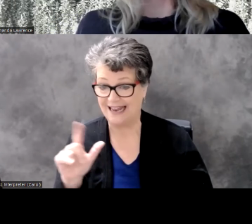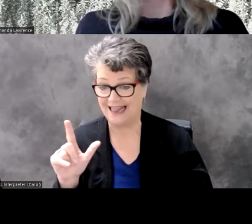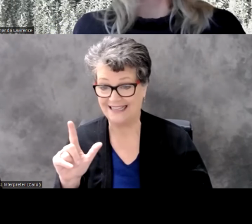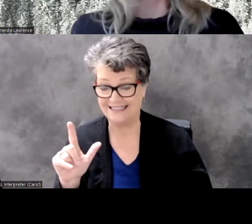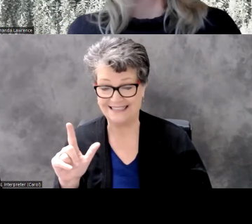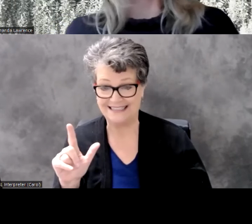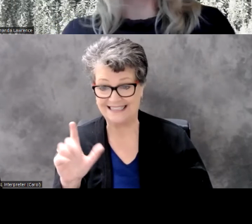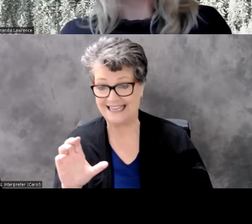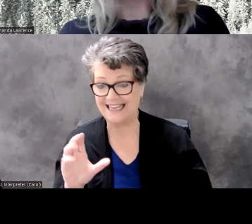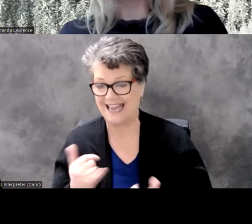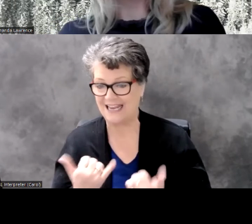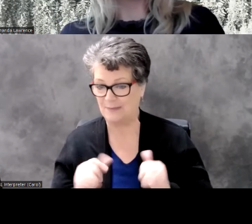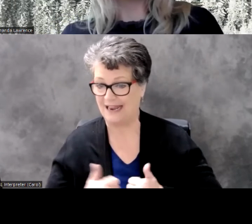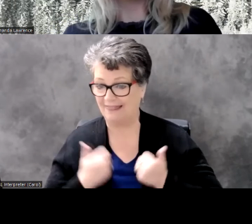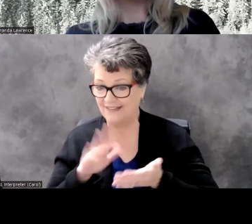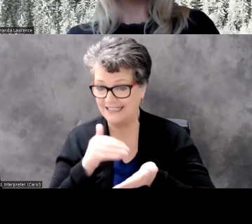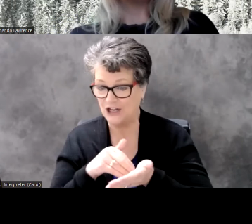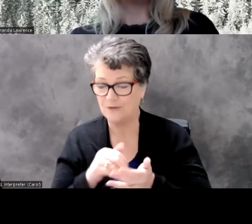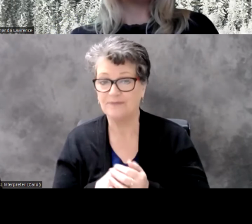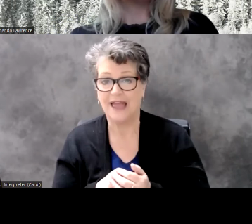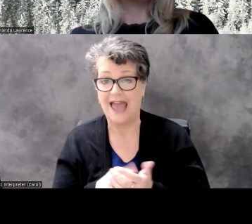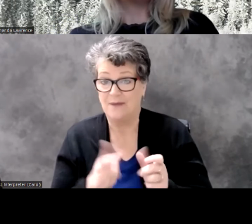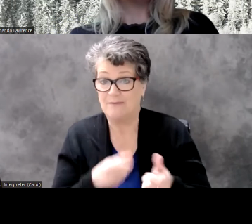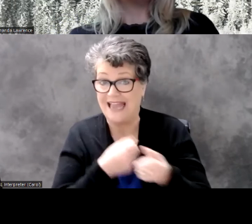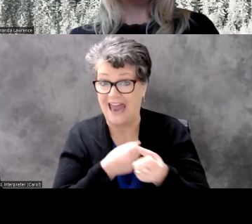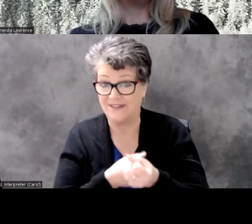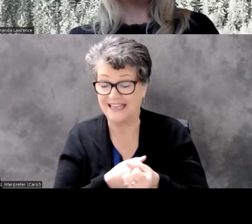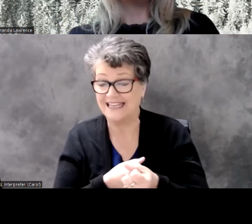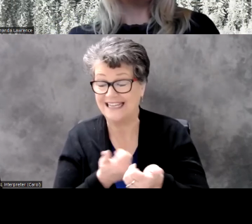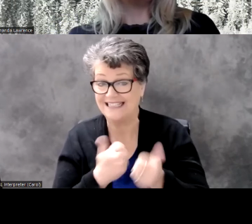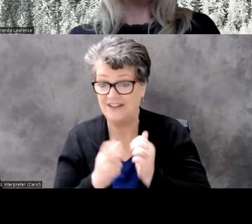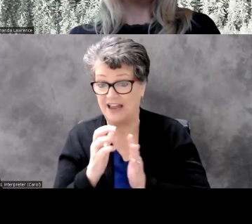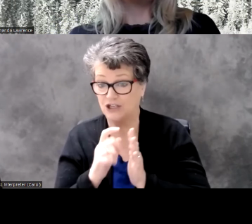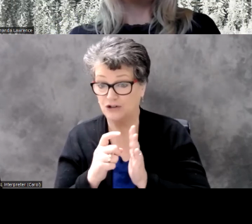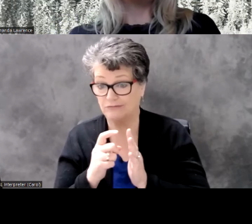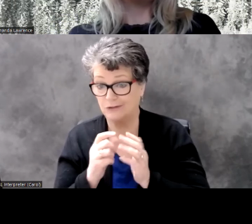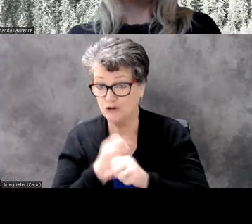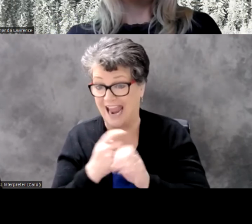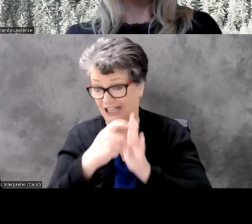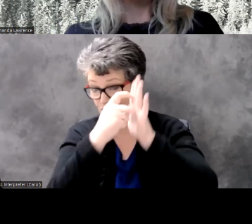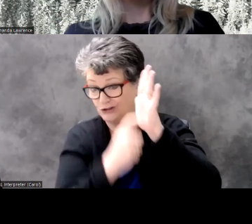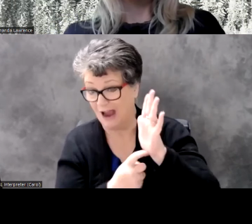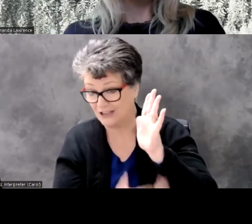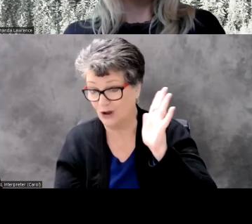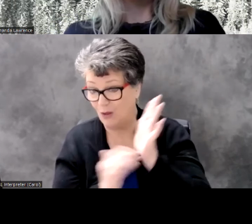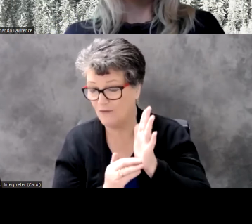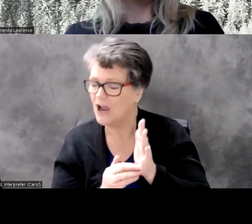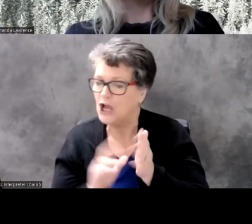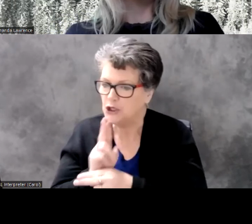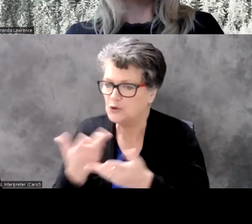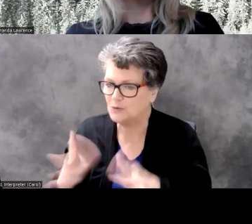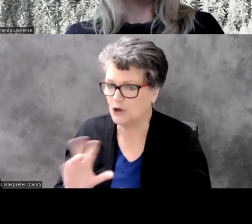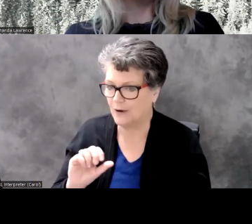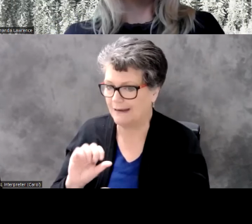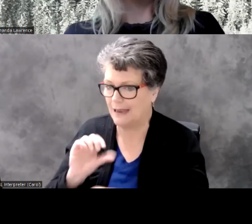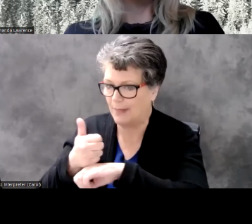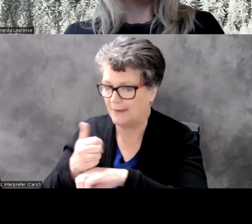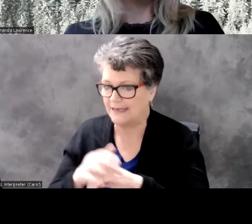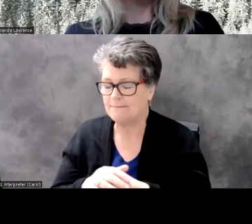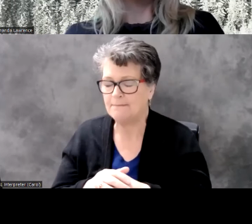a big advocate of instead of having to recreate the wheel, use a wheel that has been already successfully implemented. I placed a little bit on the